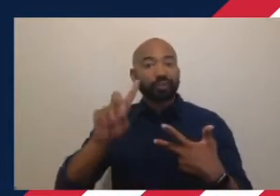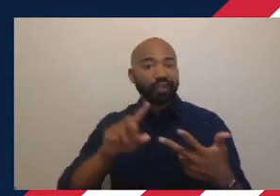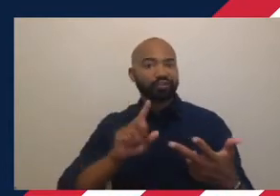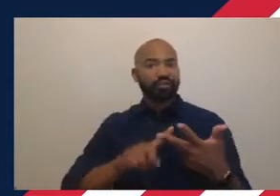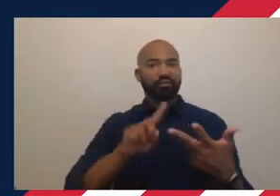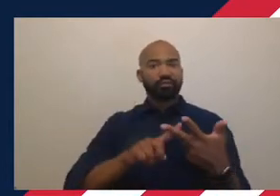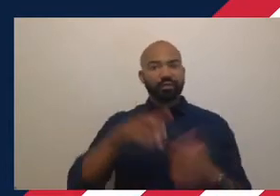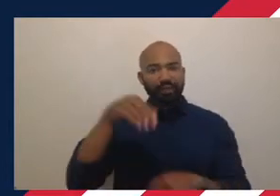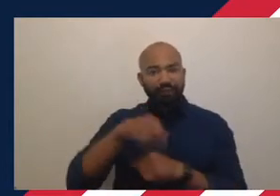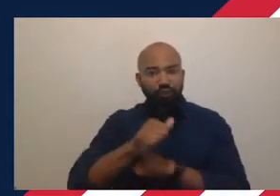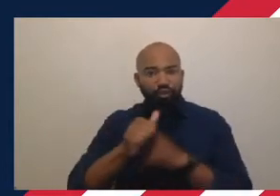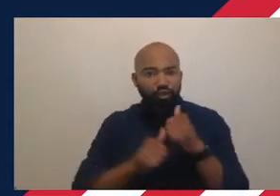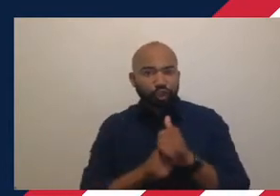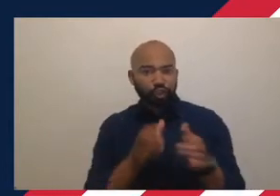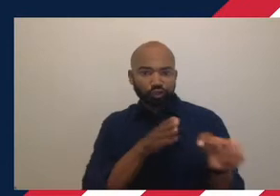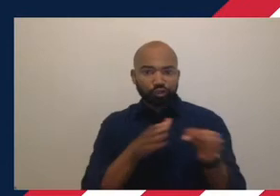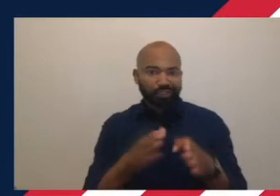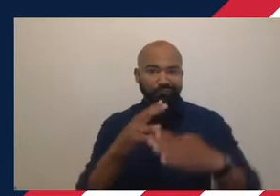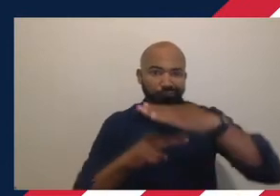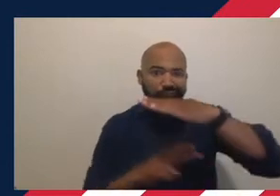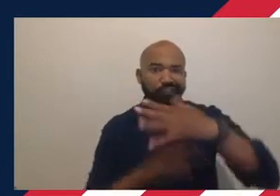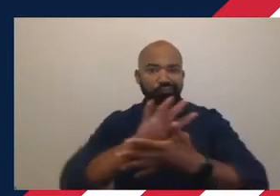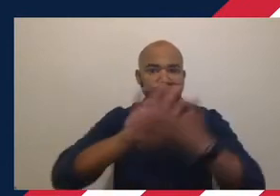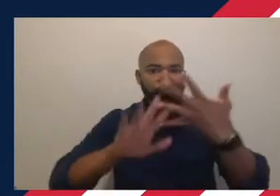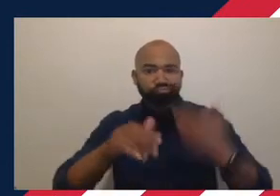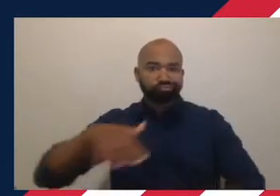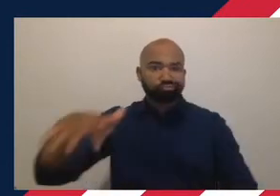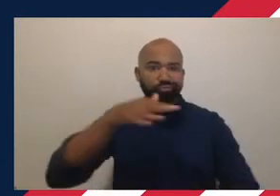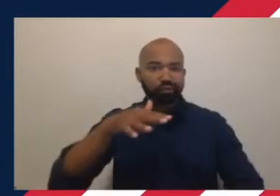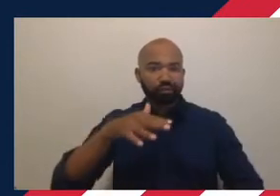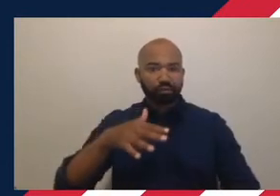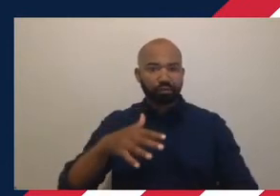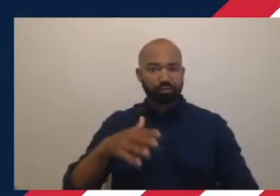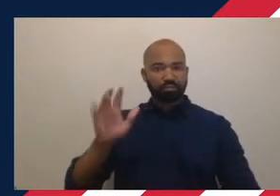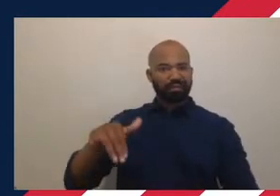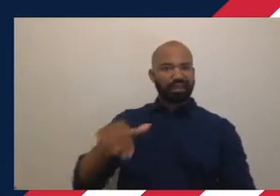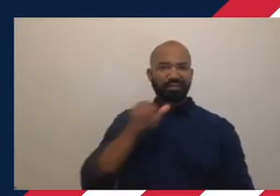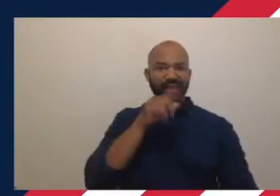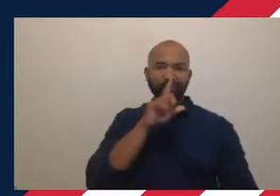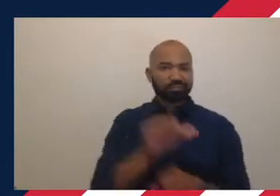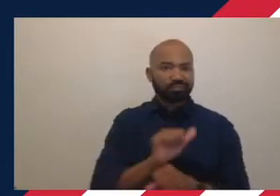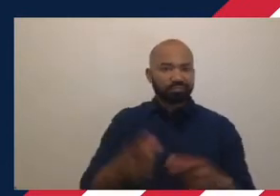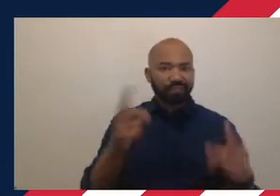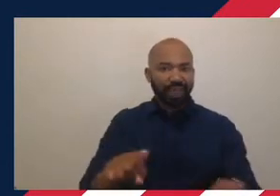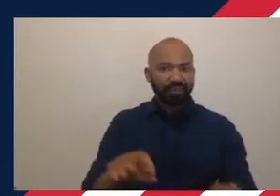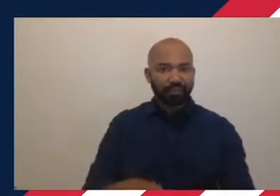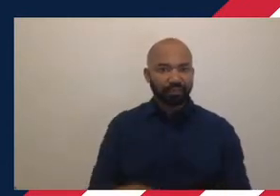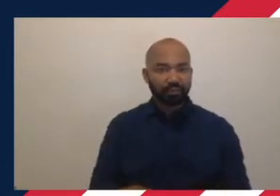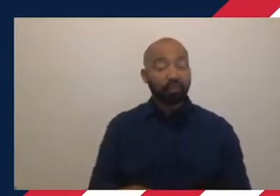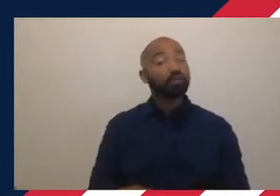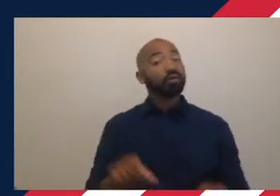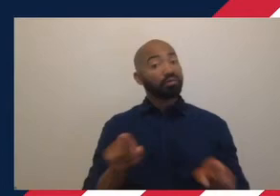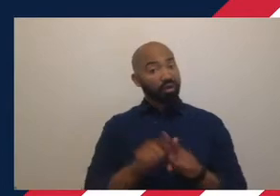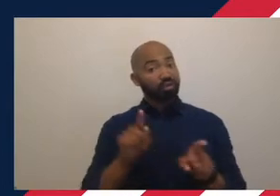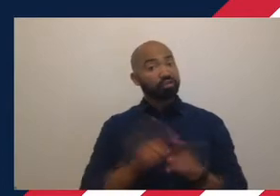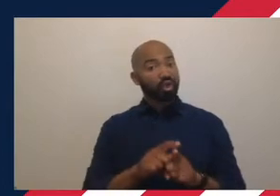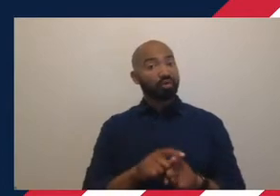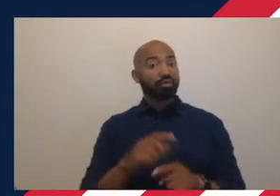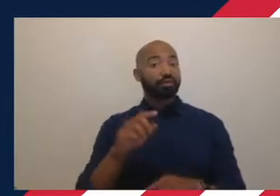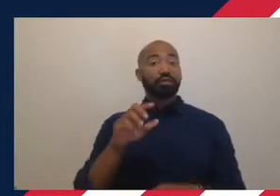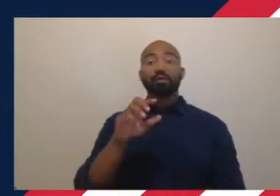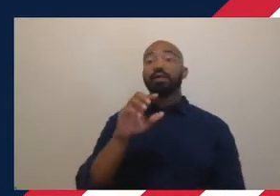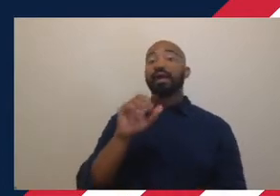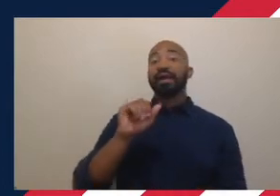see many of those promises fulfilled. And that includes in the Indian Health Services, the